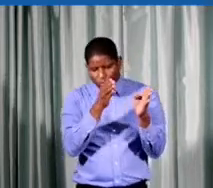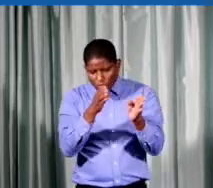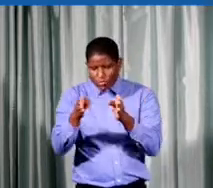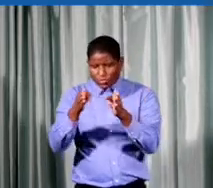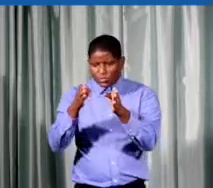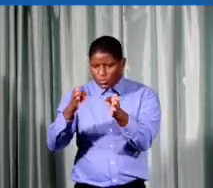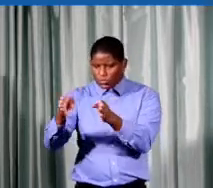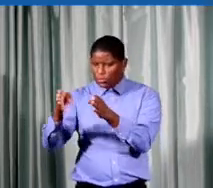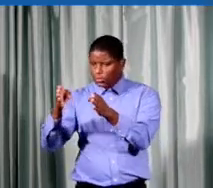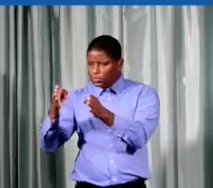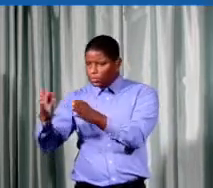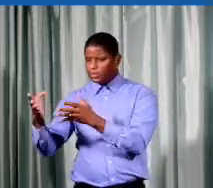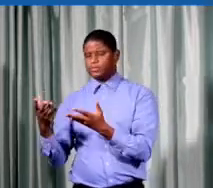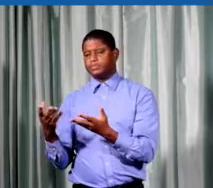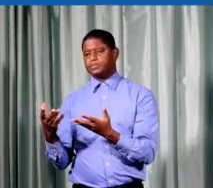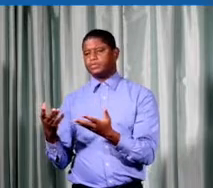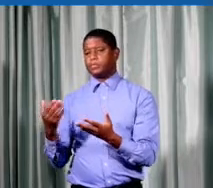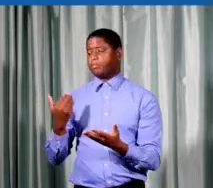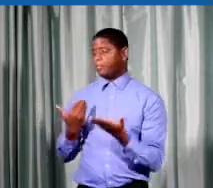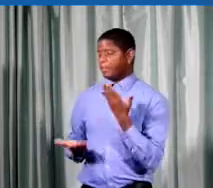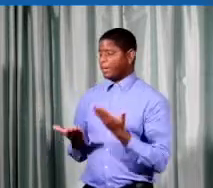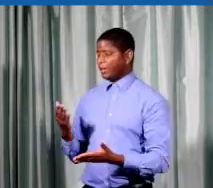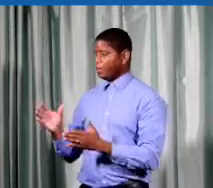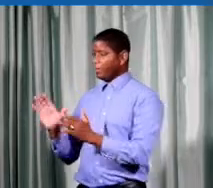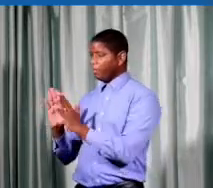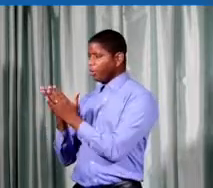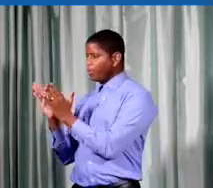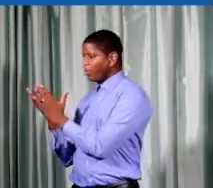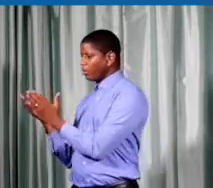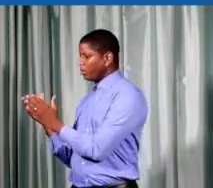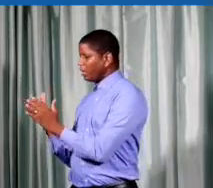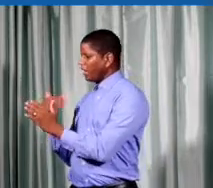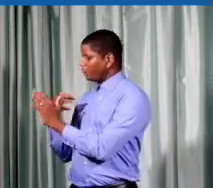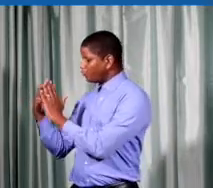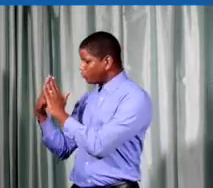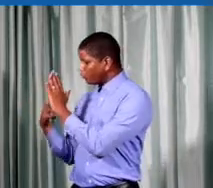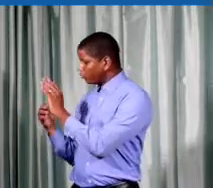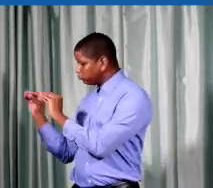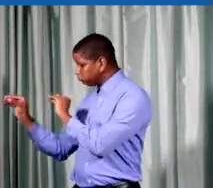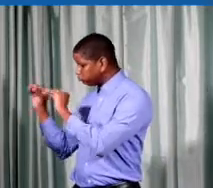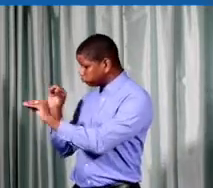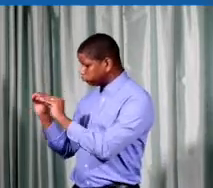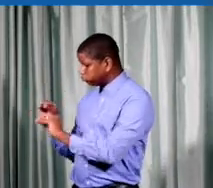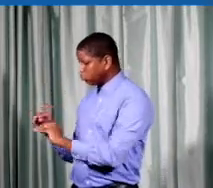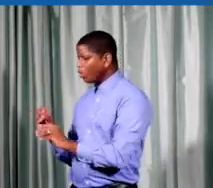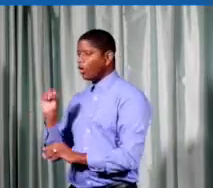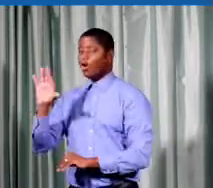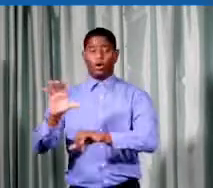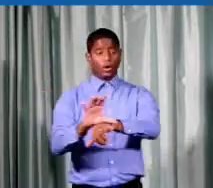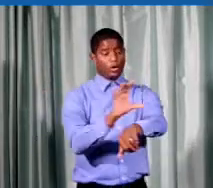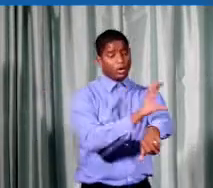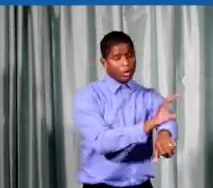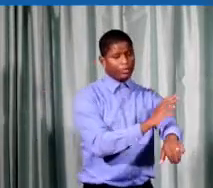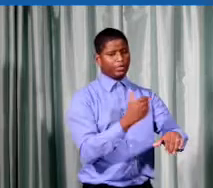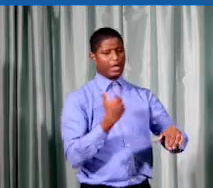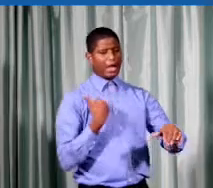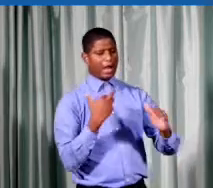Your system is either manual or computerized. You have heard the word